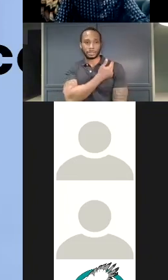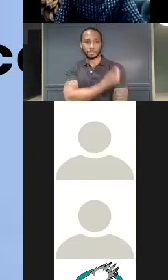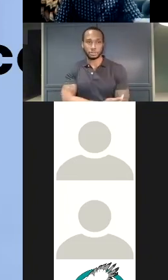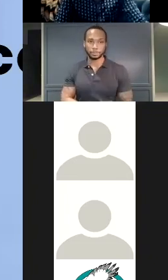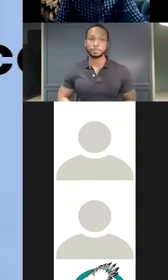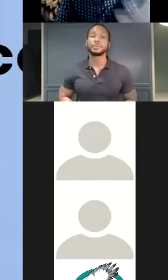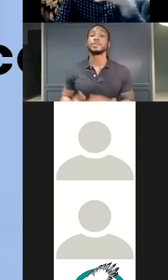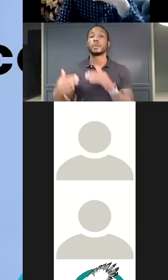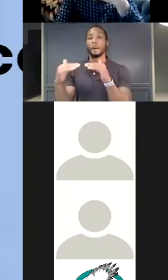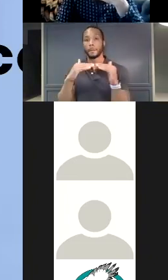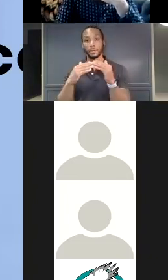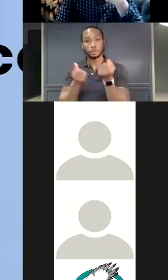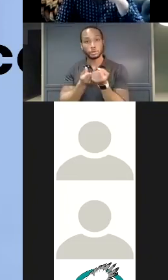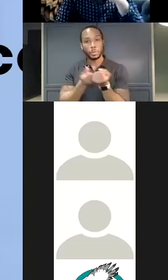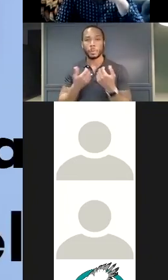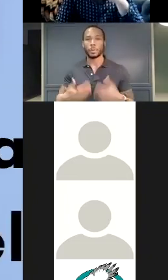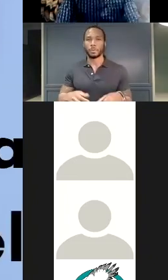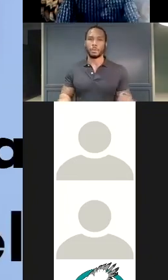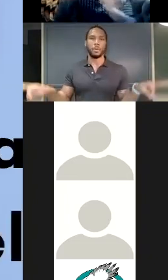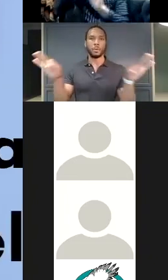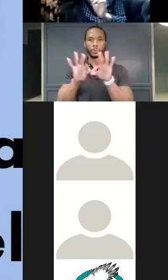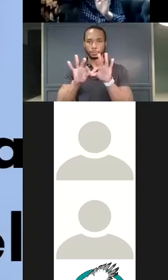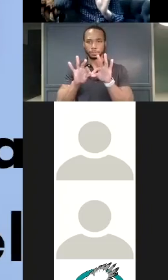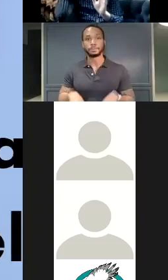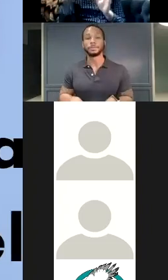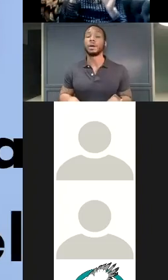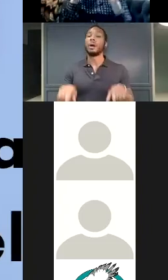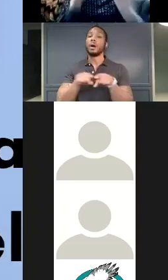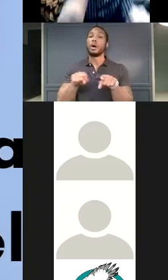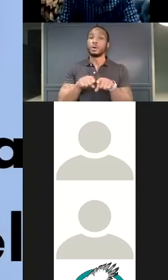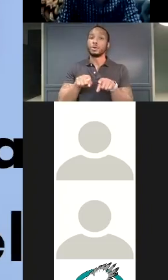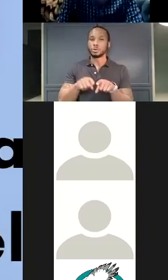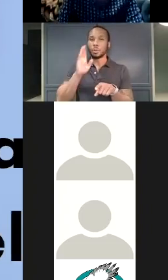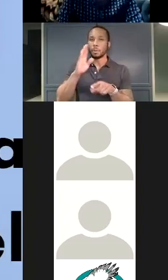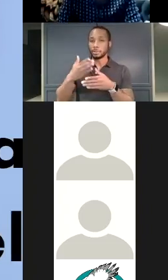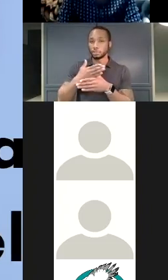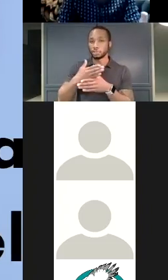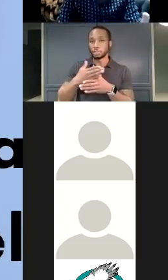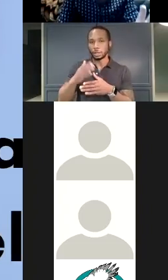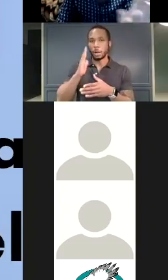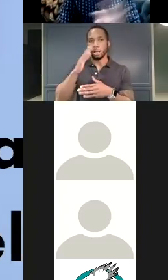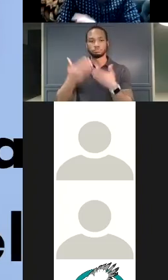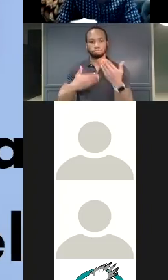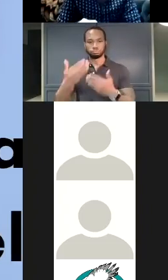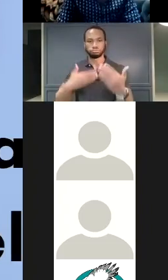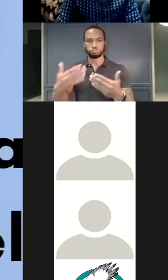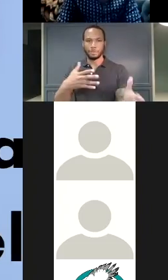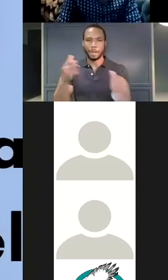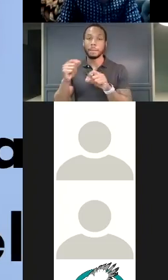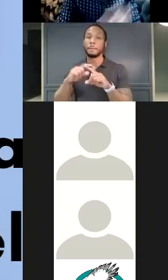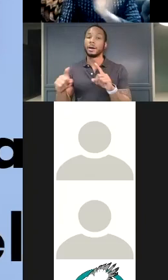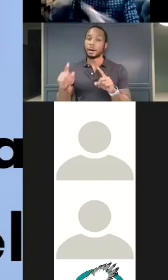So peer support is really important. So also I'm going to be sharing, so I'm going to move through all of this really fast, but I'm going to